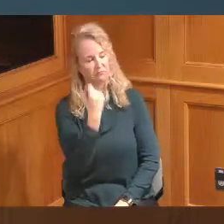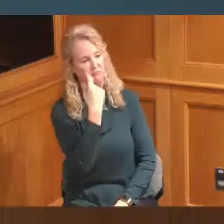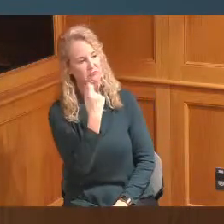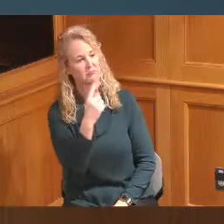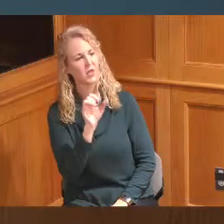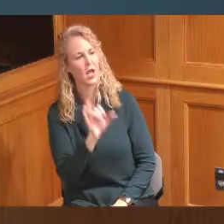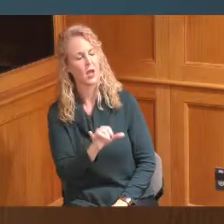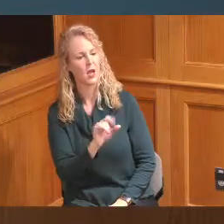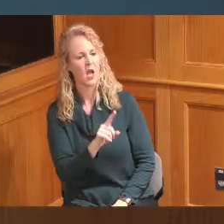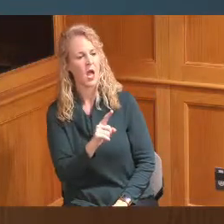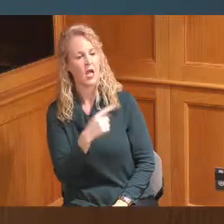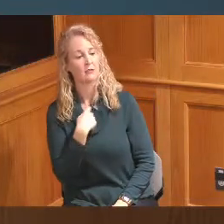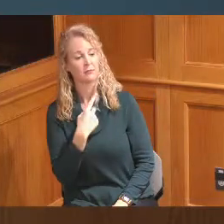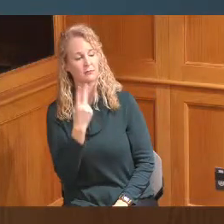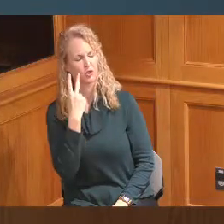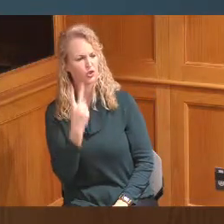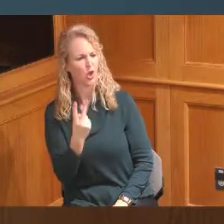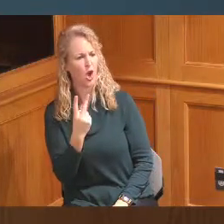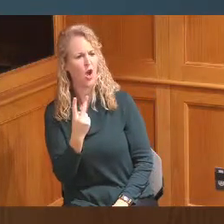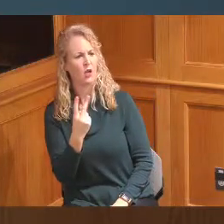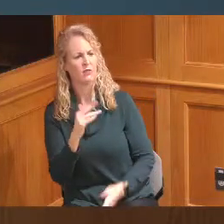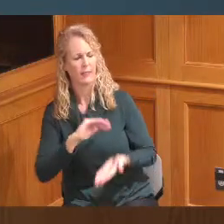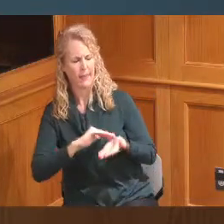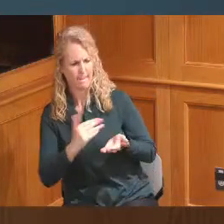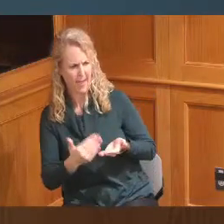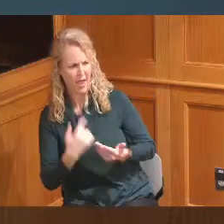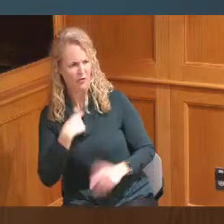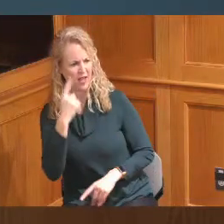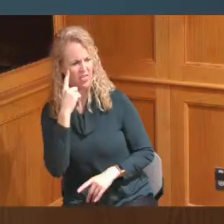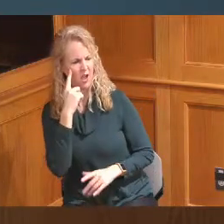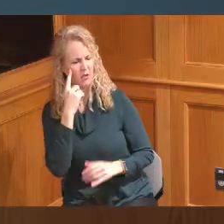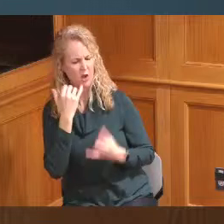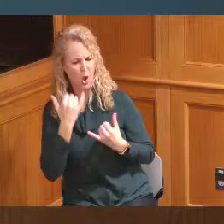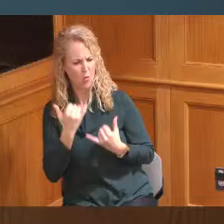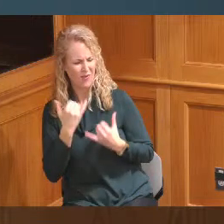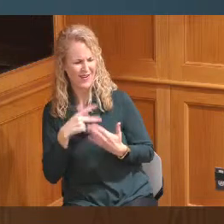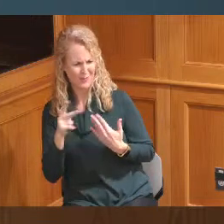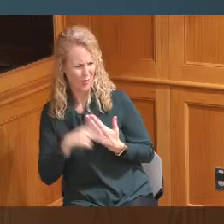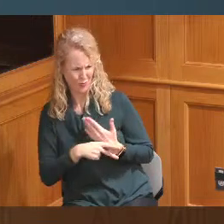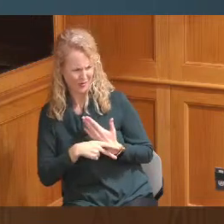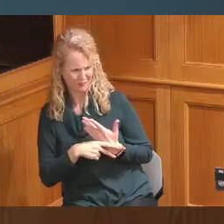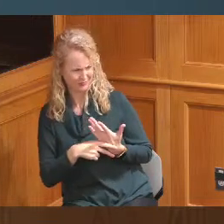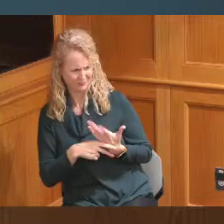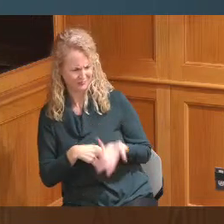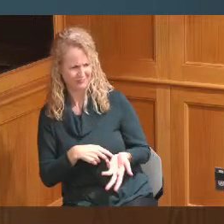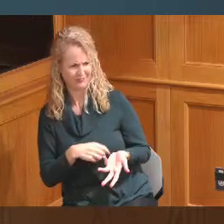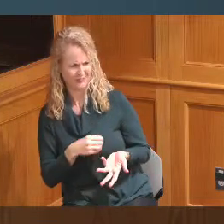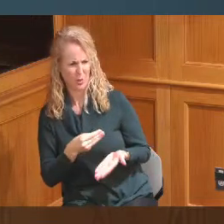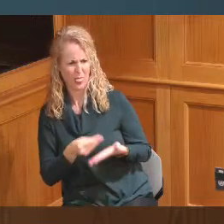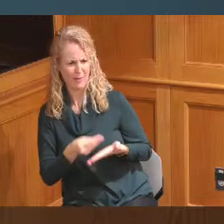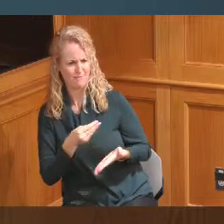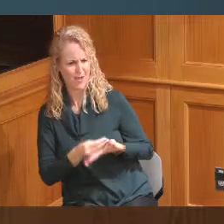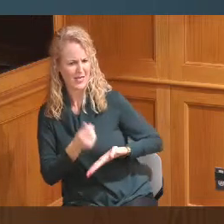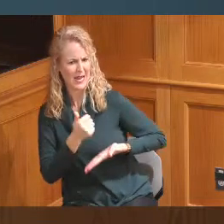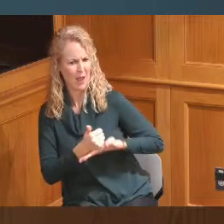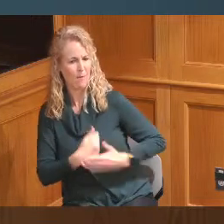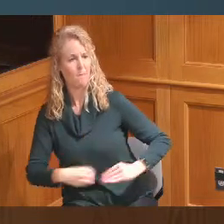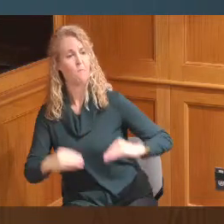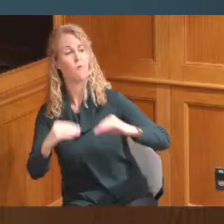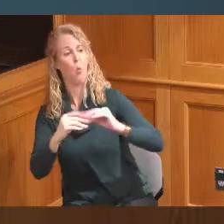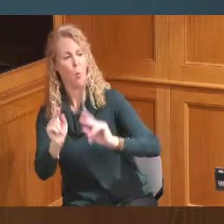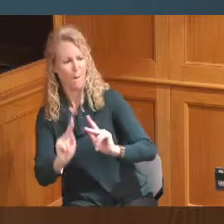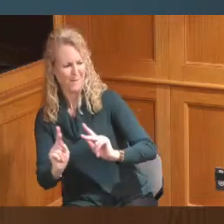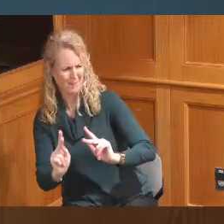the initial, we said we had existing programs, and I thought these dollars would help us help more